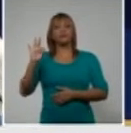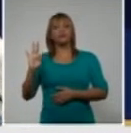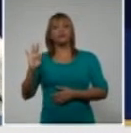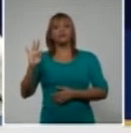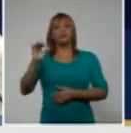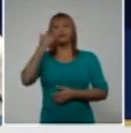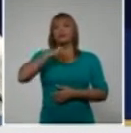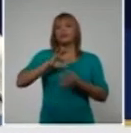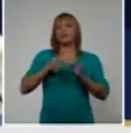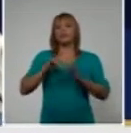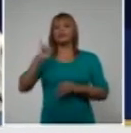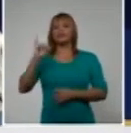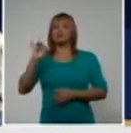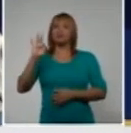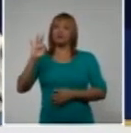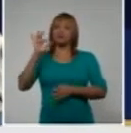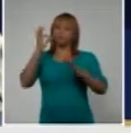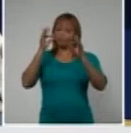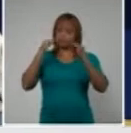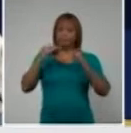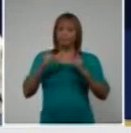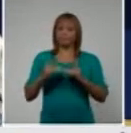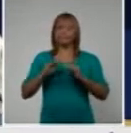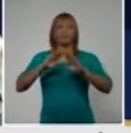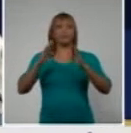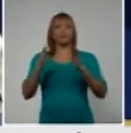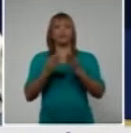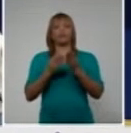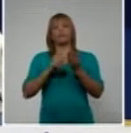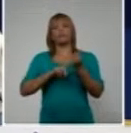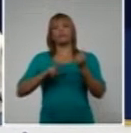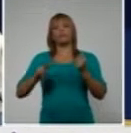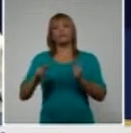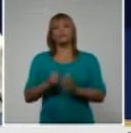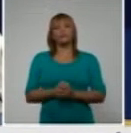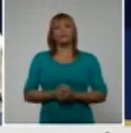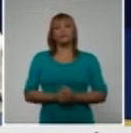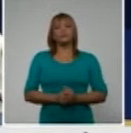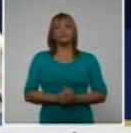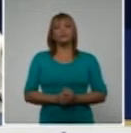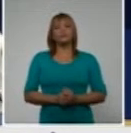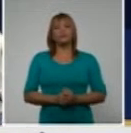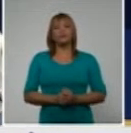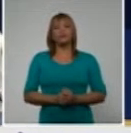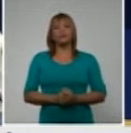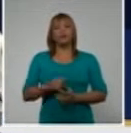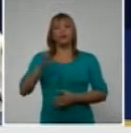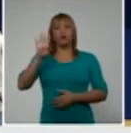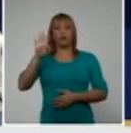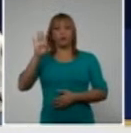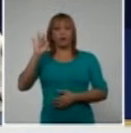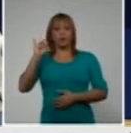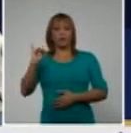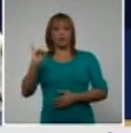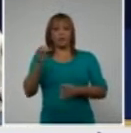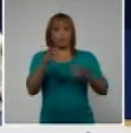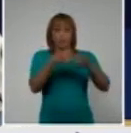7 patients is yet to be determined. For a cumulative of 14 people in the last 15 days,